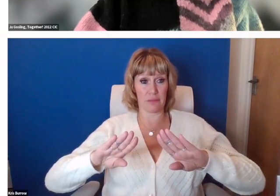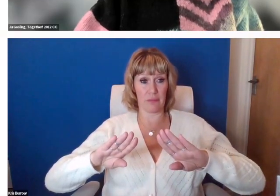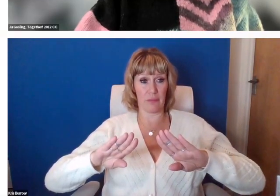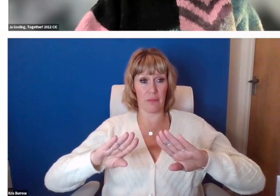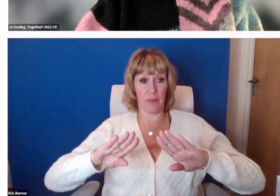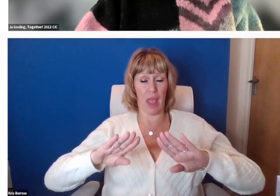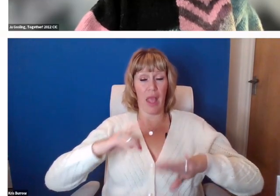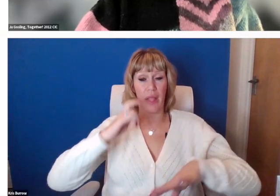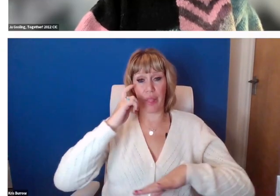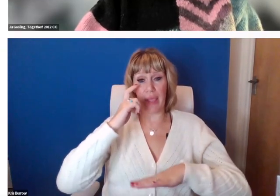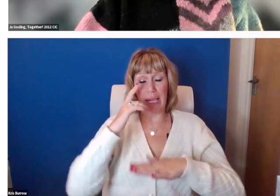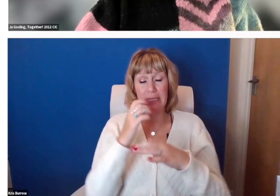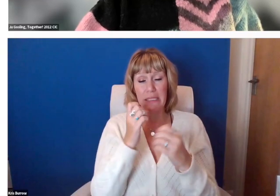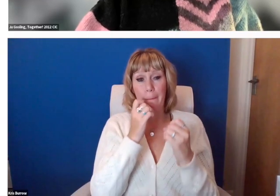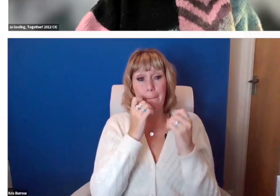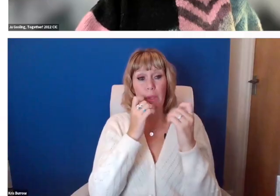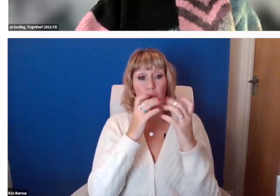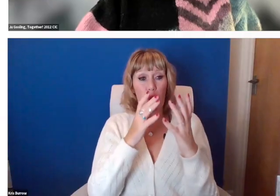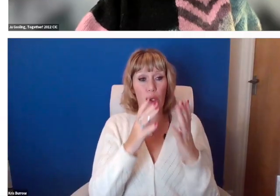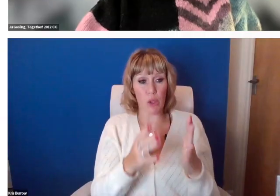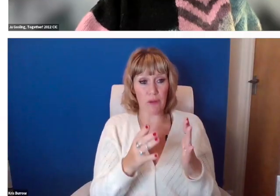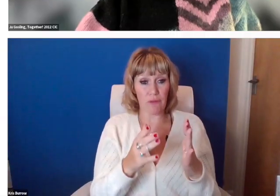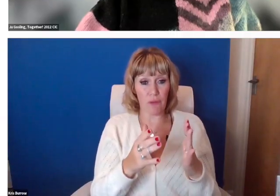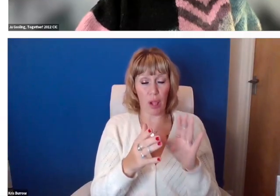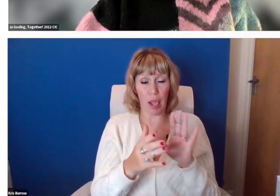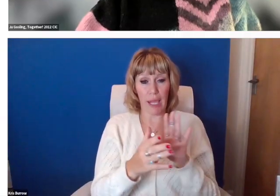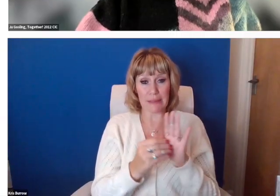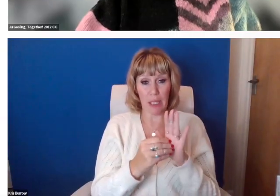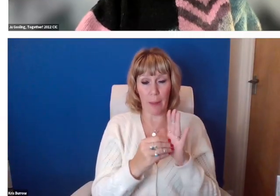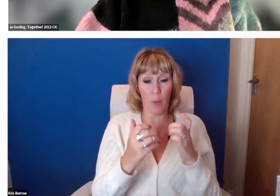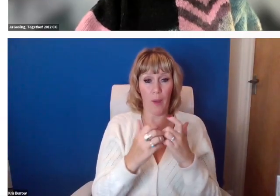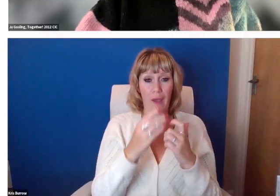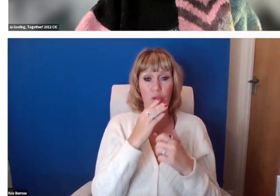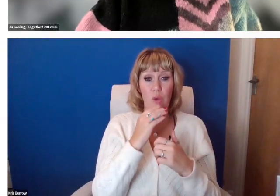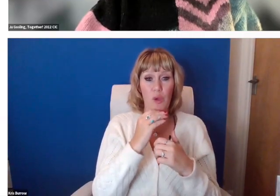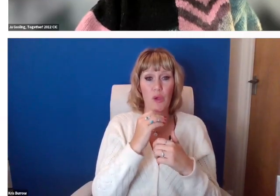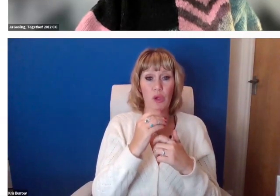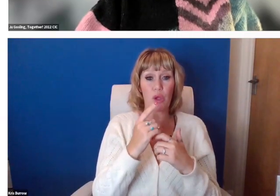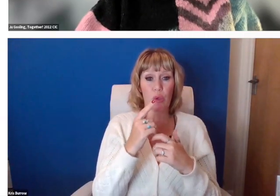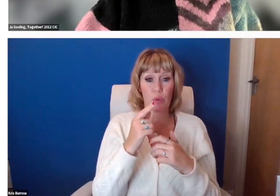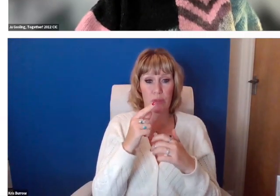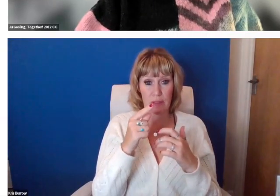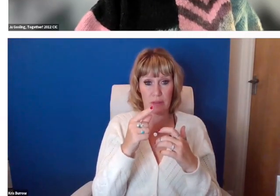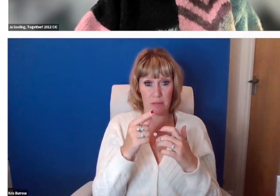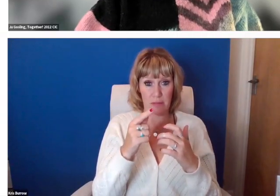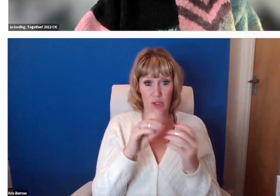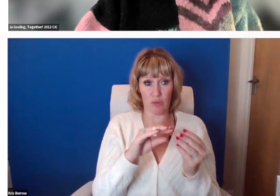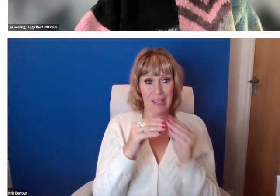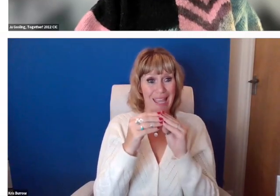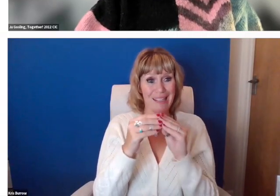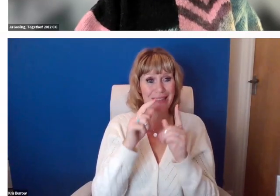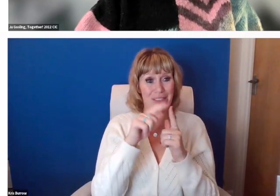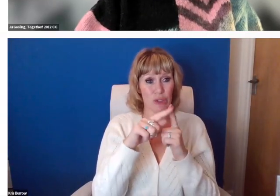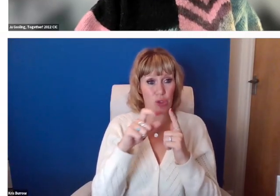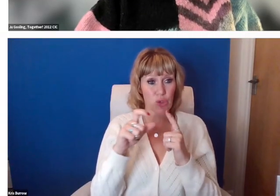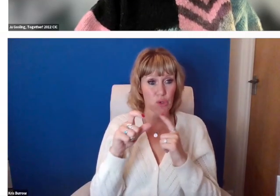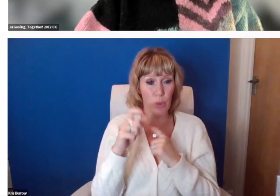beautiful example of how you can use filters to create digital images.